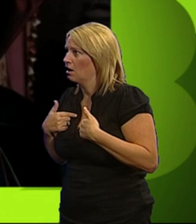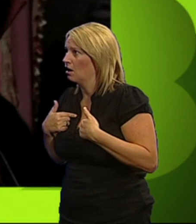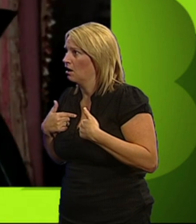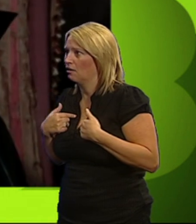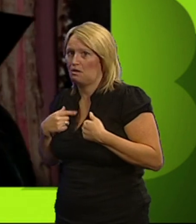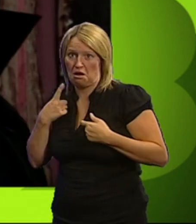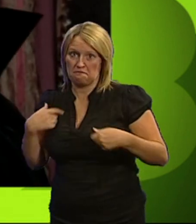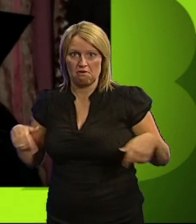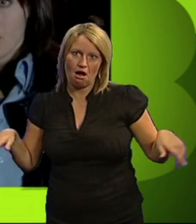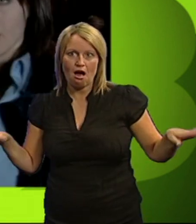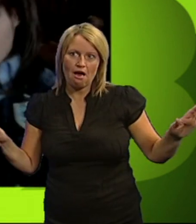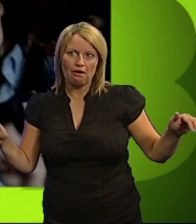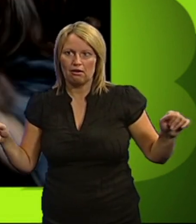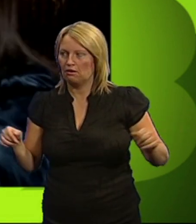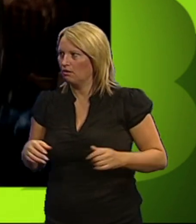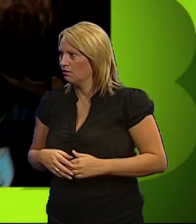I can fly.